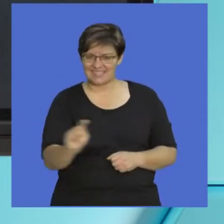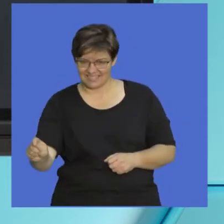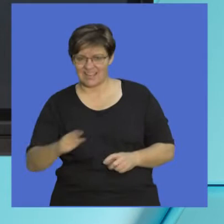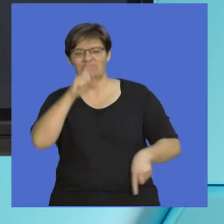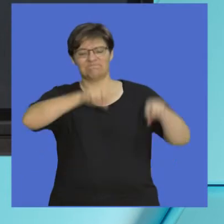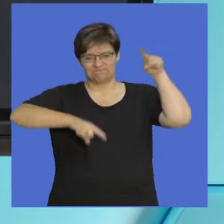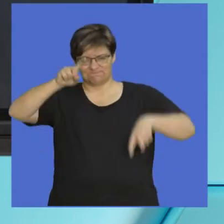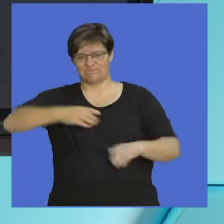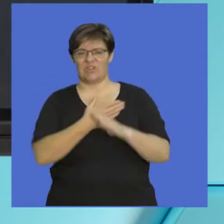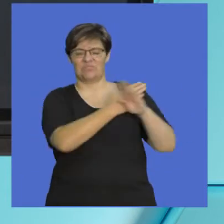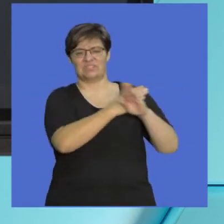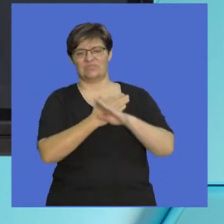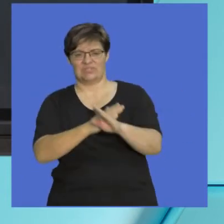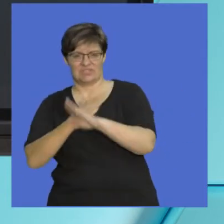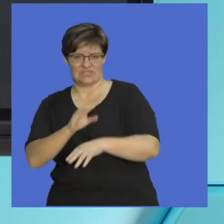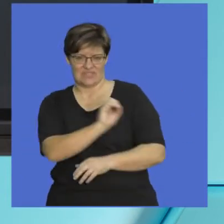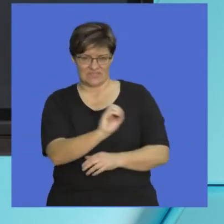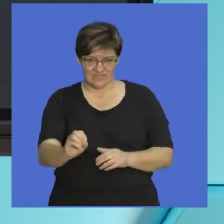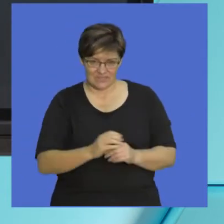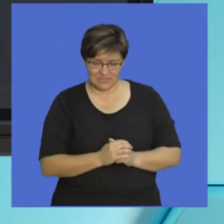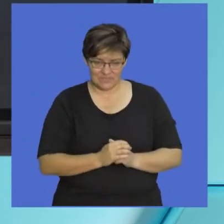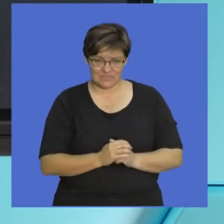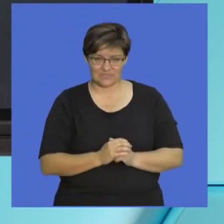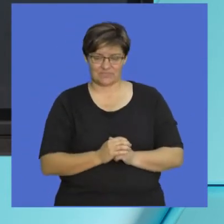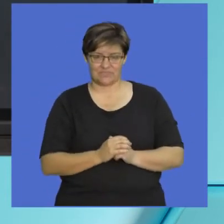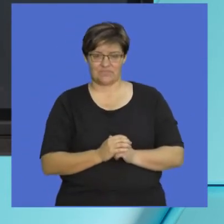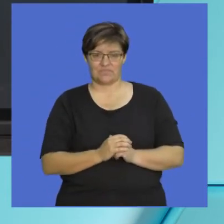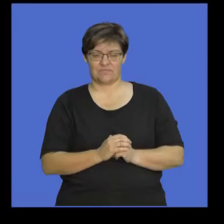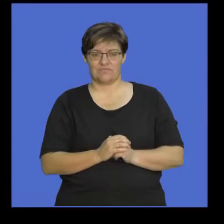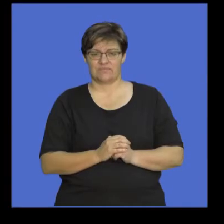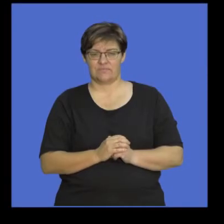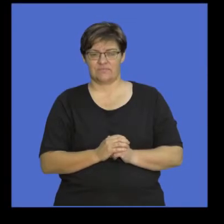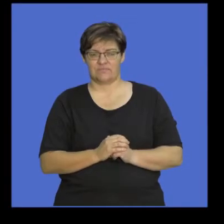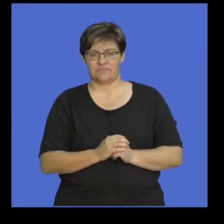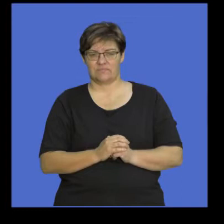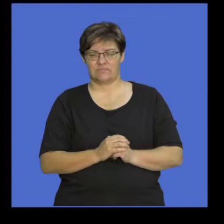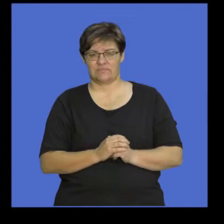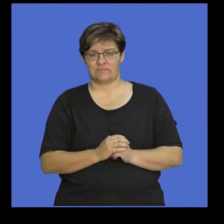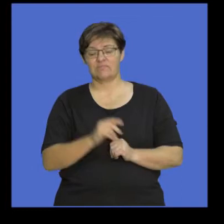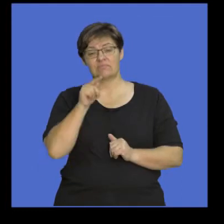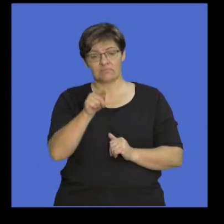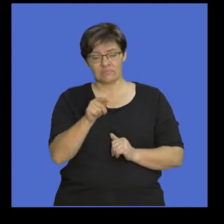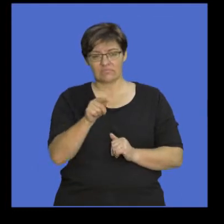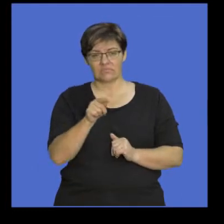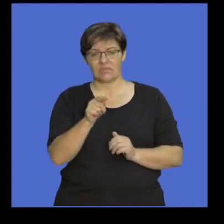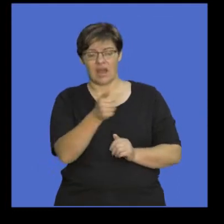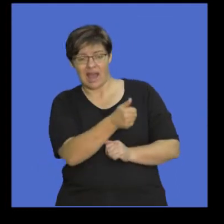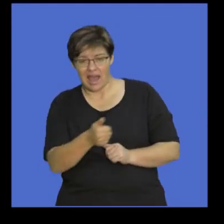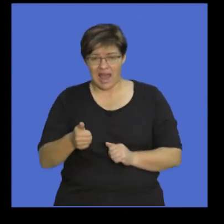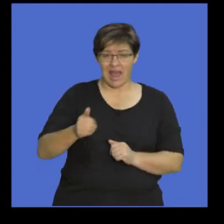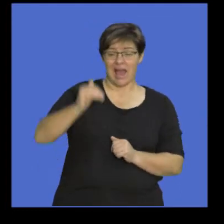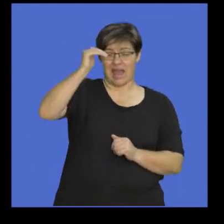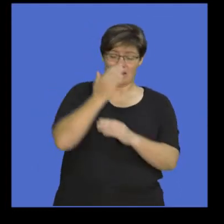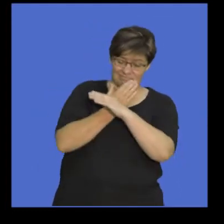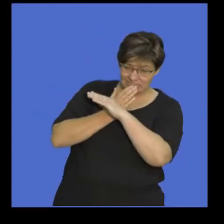offer varying amount of resistance in an electrical circuit. Okay, so an electrical component that has a high